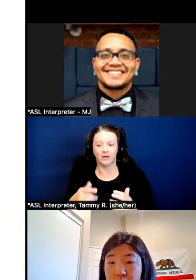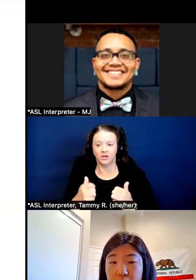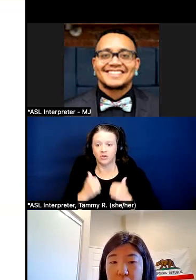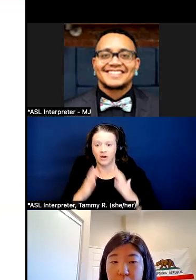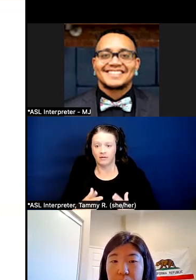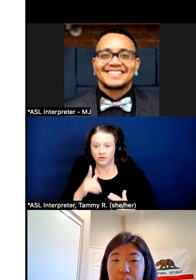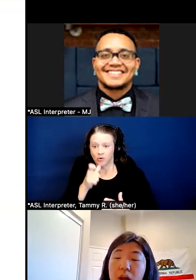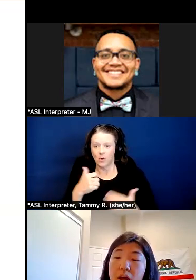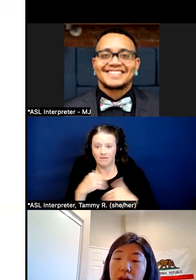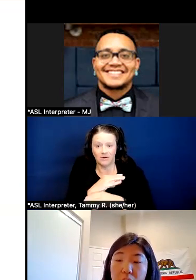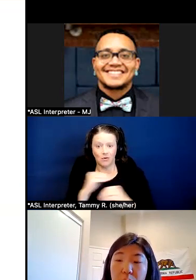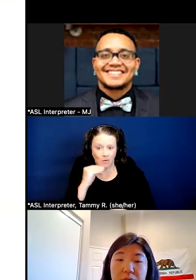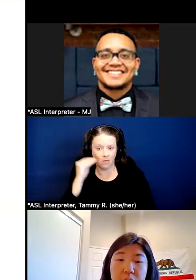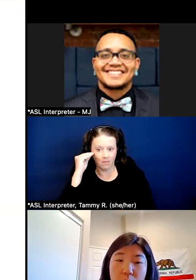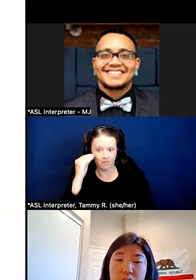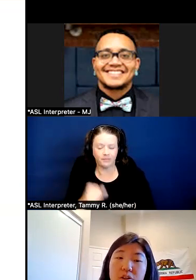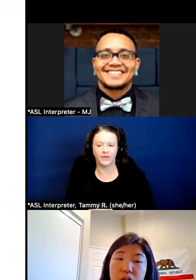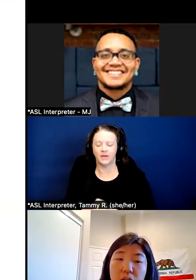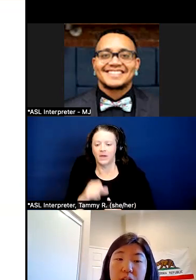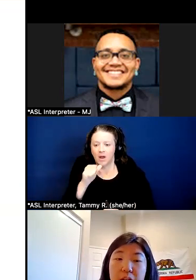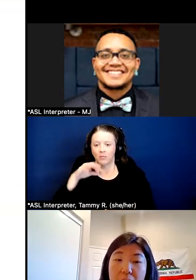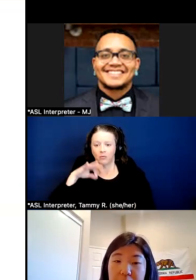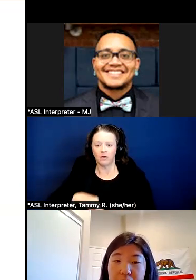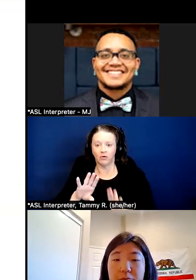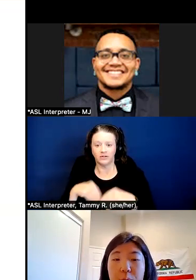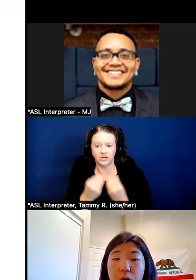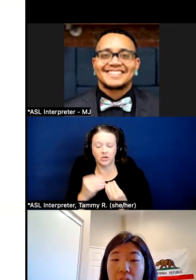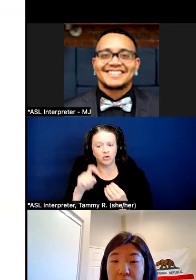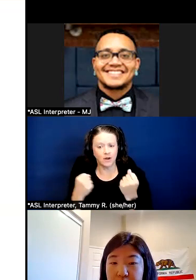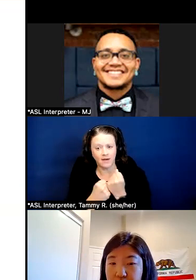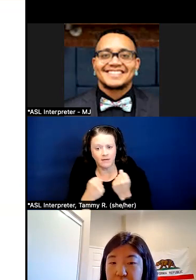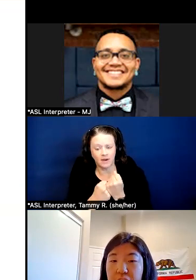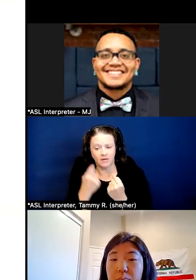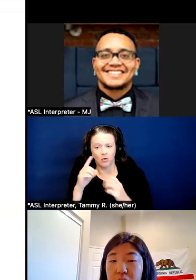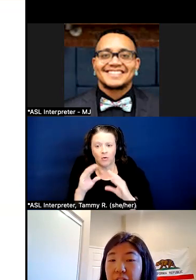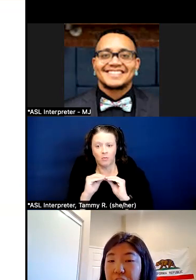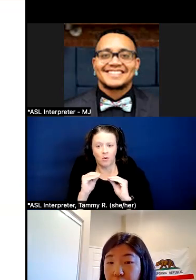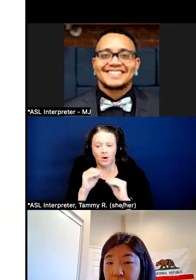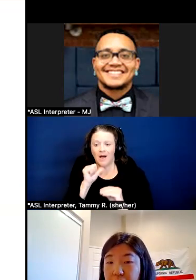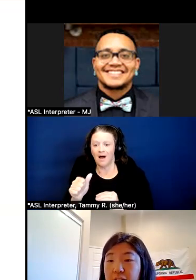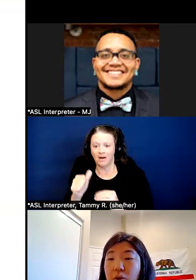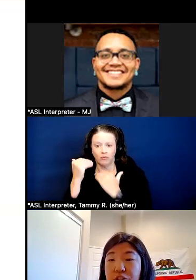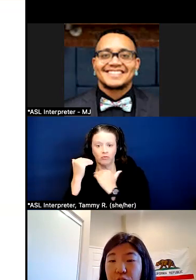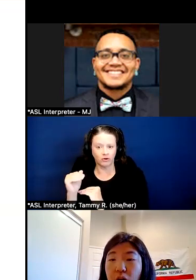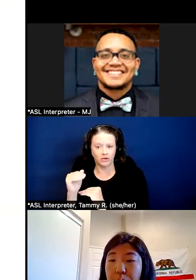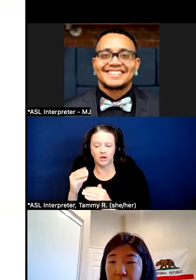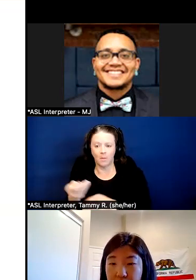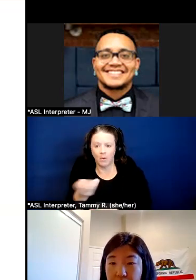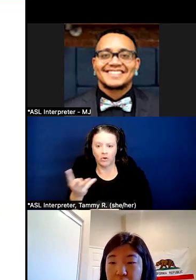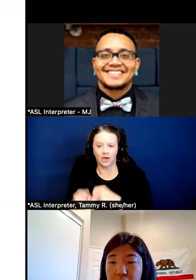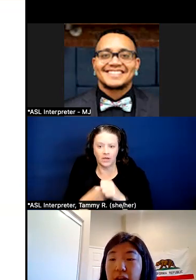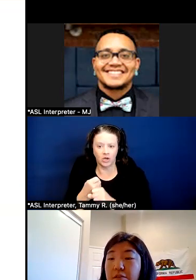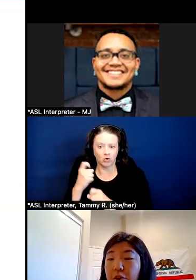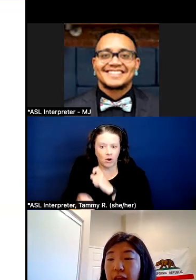to homelessness. Nonprofit orgs should also advocate for more unrestricted multi-year grants or general